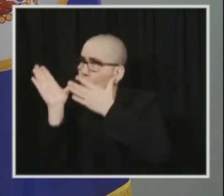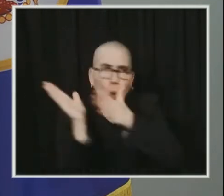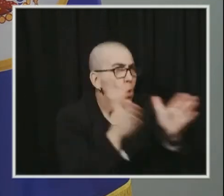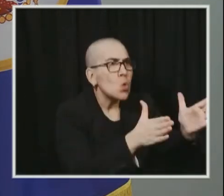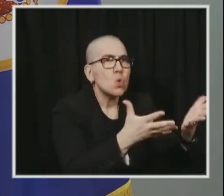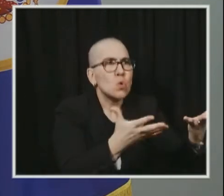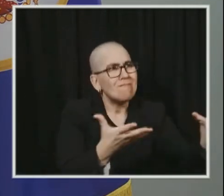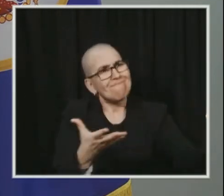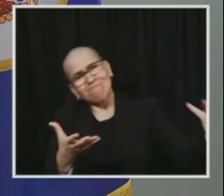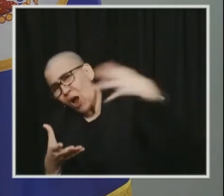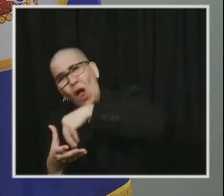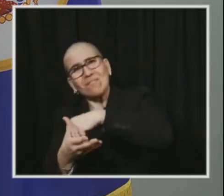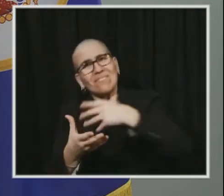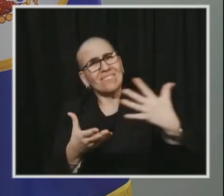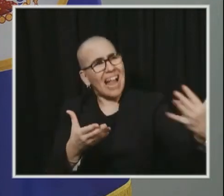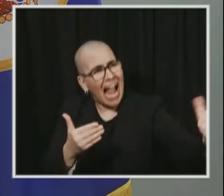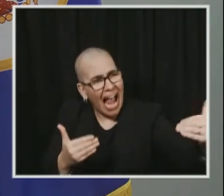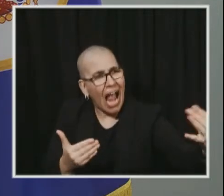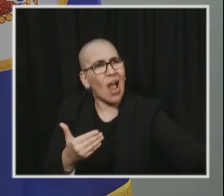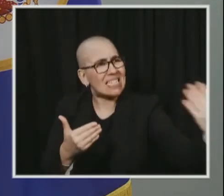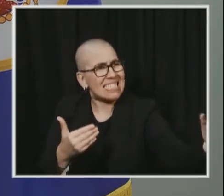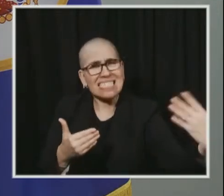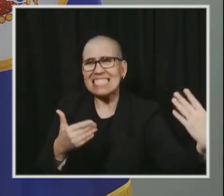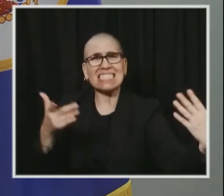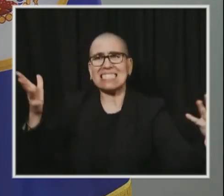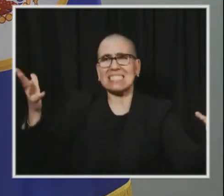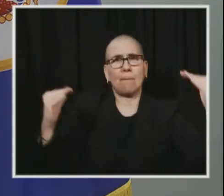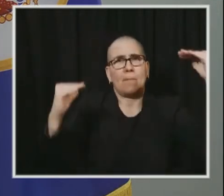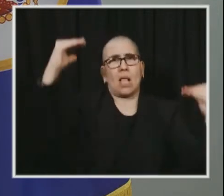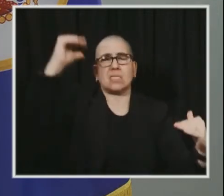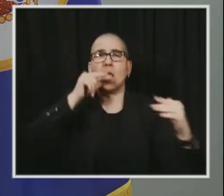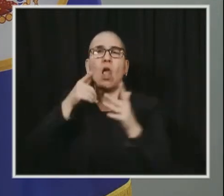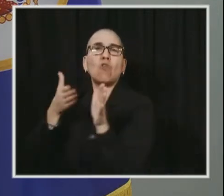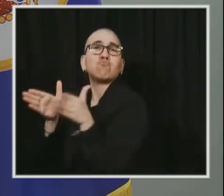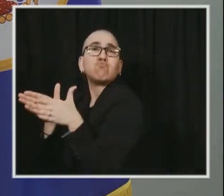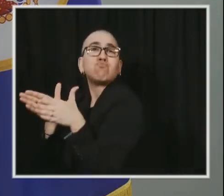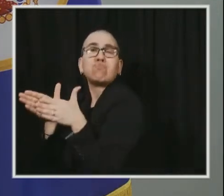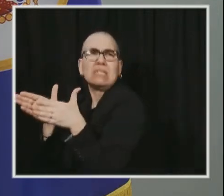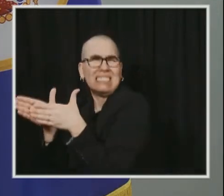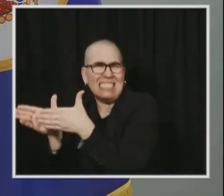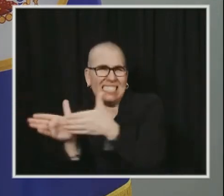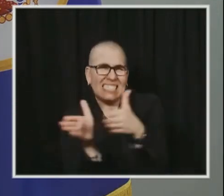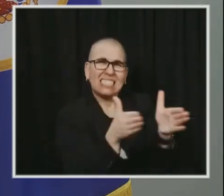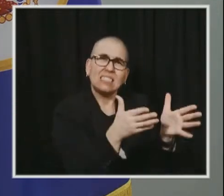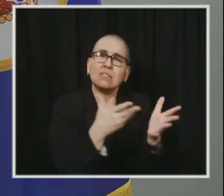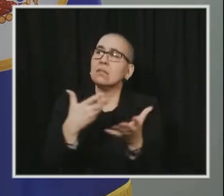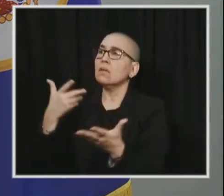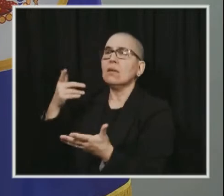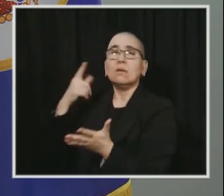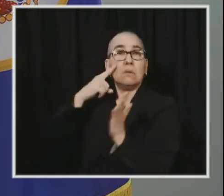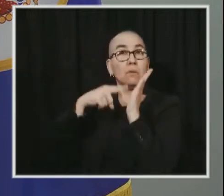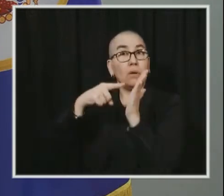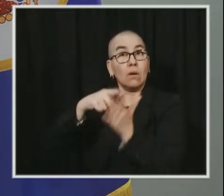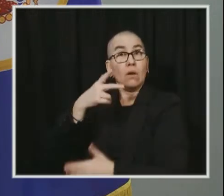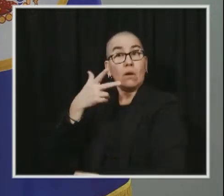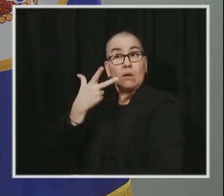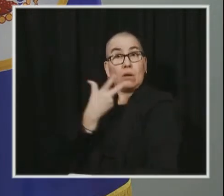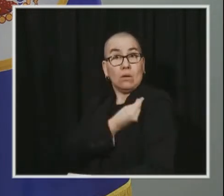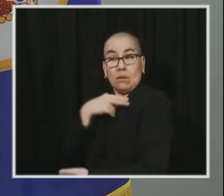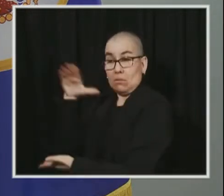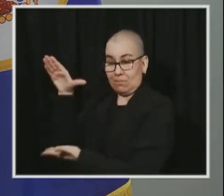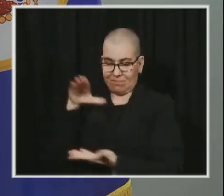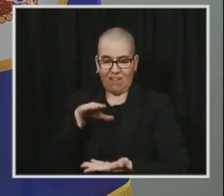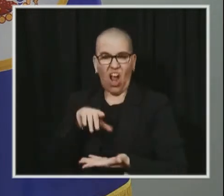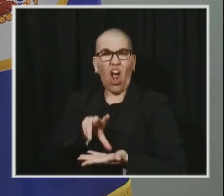to mitigate these health inequities. So we parallel speed and equity in an effort to truly do no harm. CentraCare has